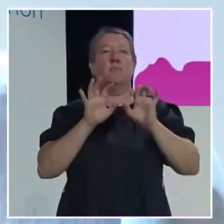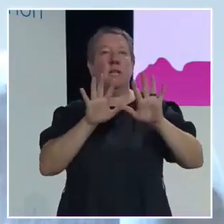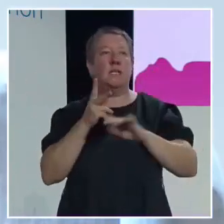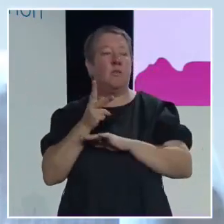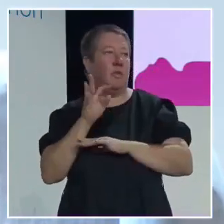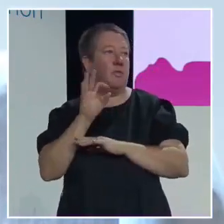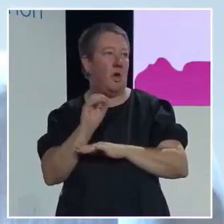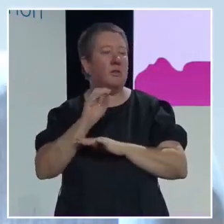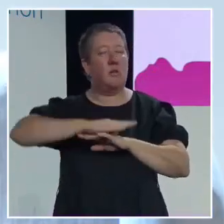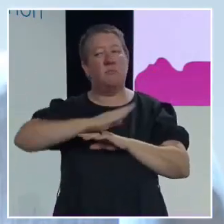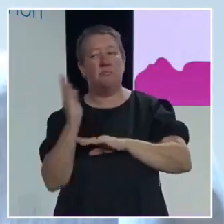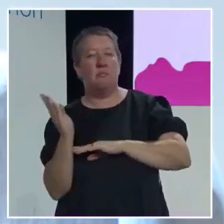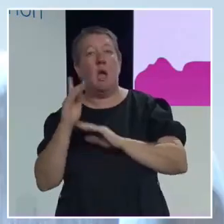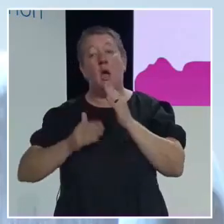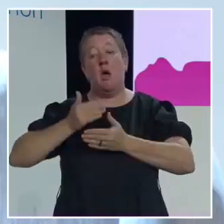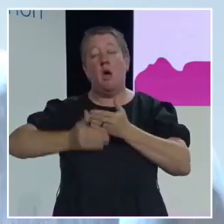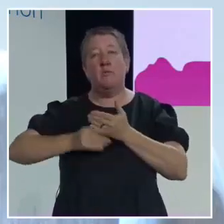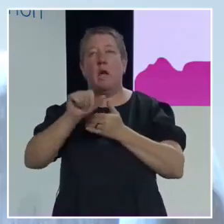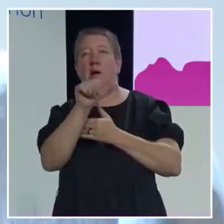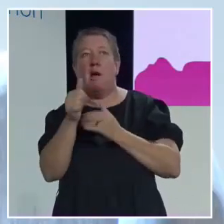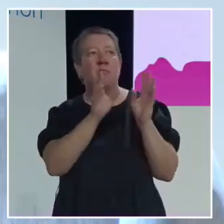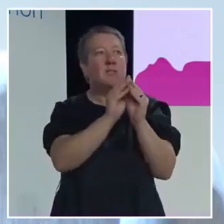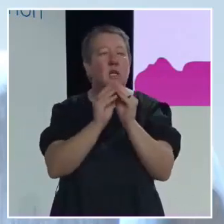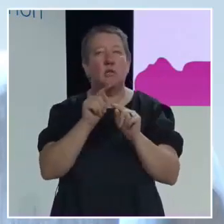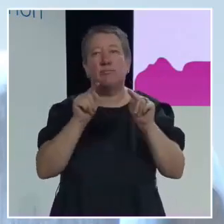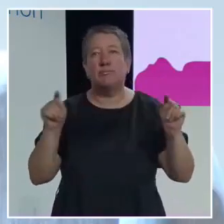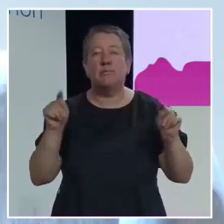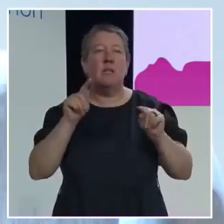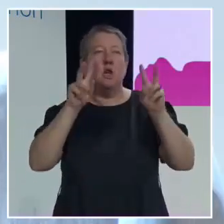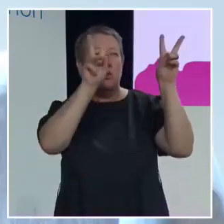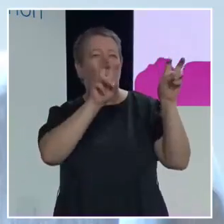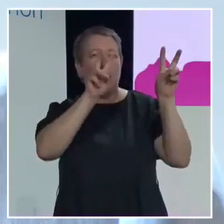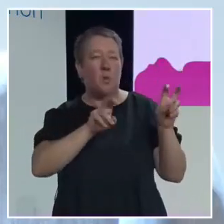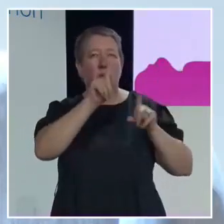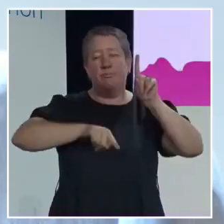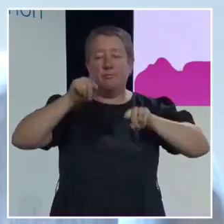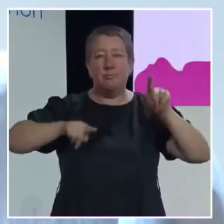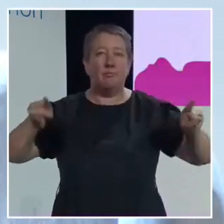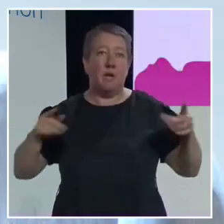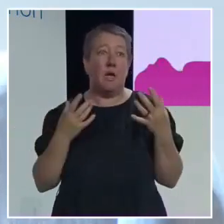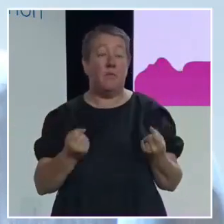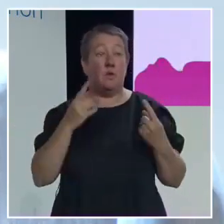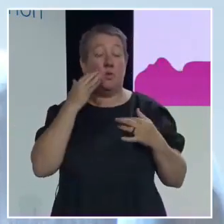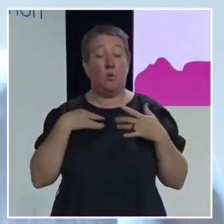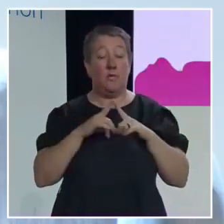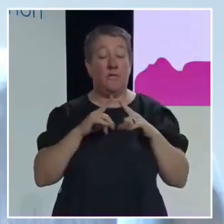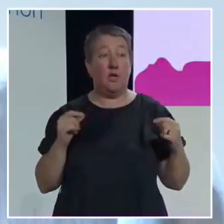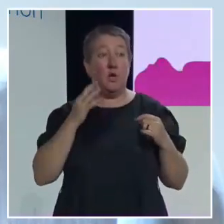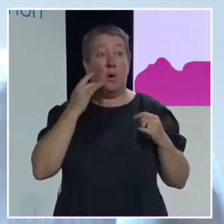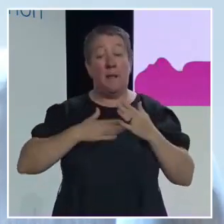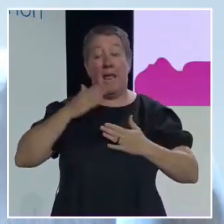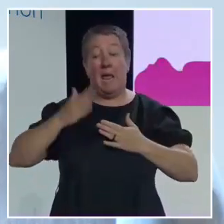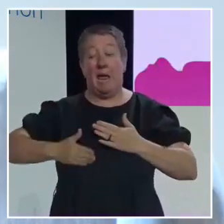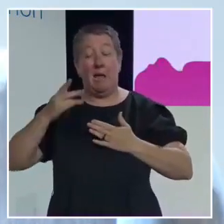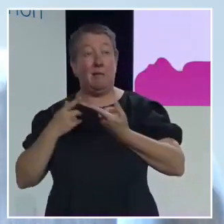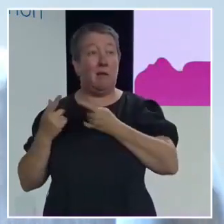start immediately afterwards. They have a very diverse group of topics. So as we finish, when I come up on the stage at the end, don't feel